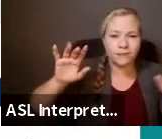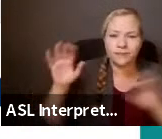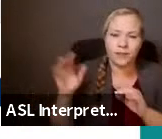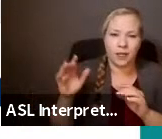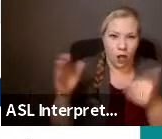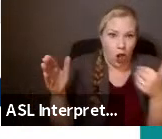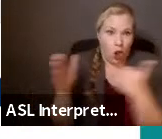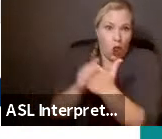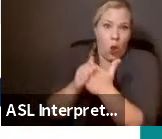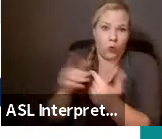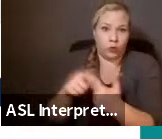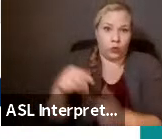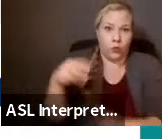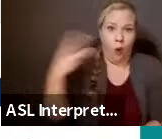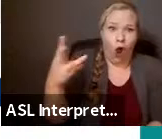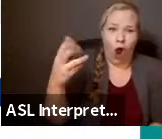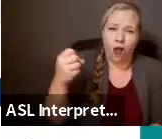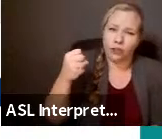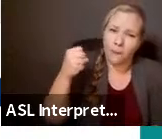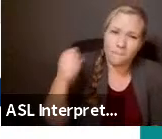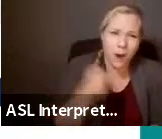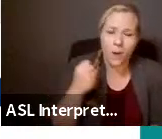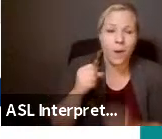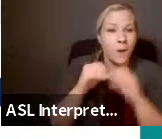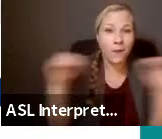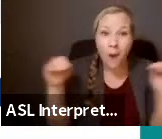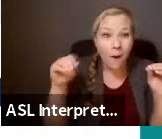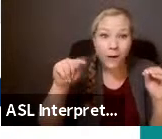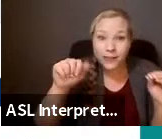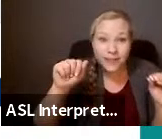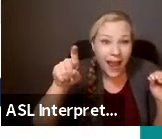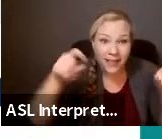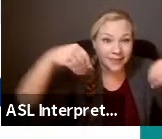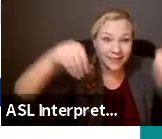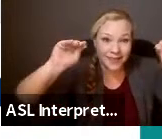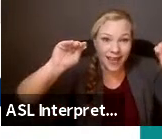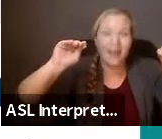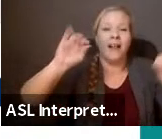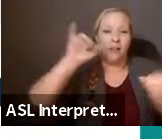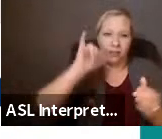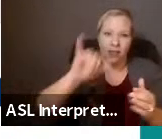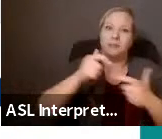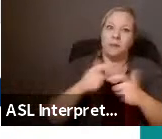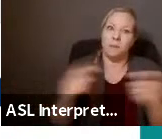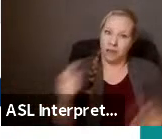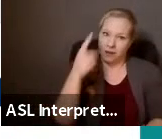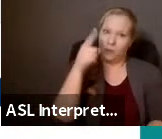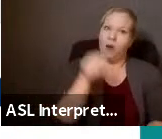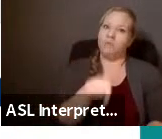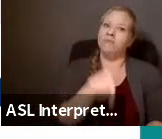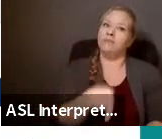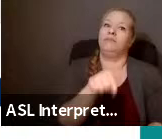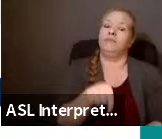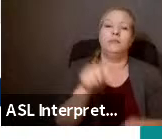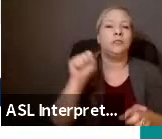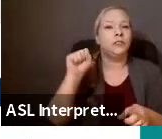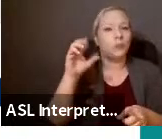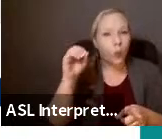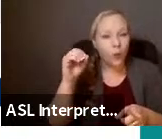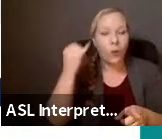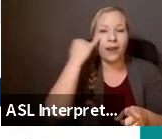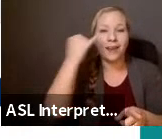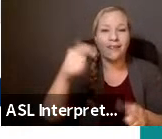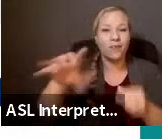and has no sales tax. And if in the redesign of this we put impediments